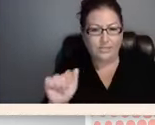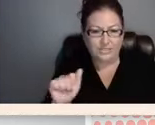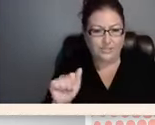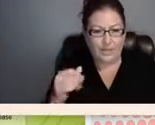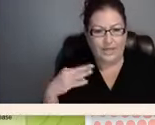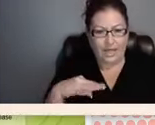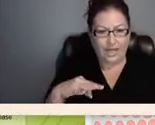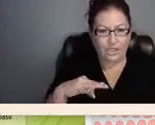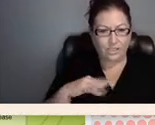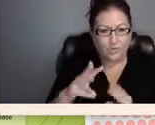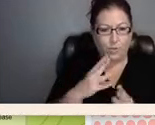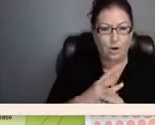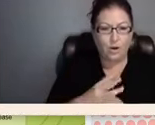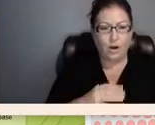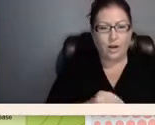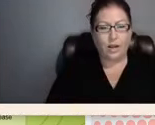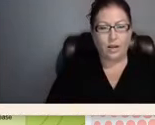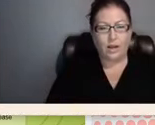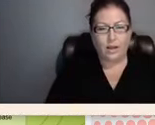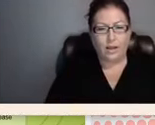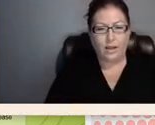is Phelan-McDermid syndrome.